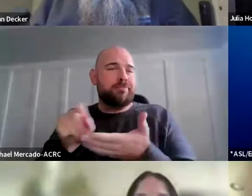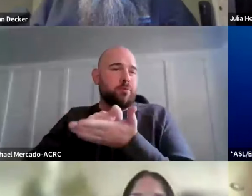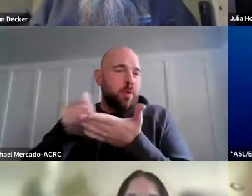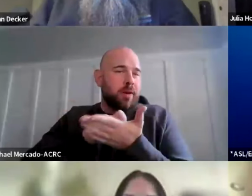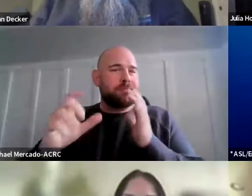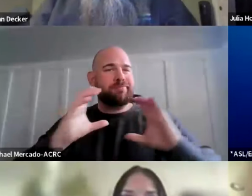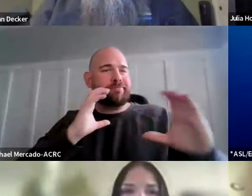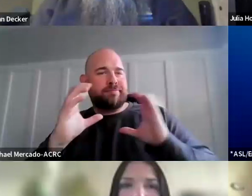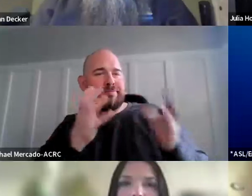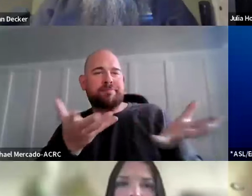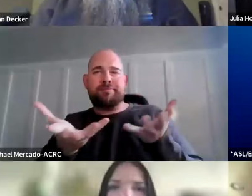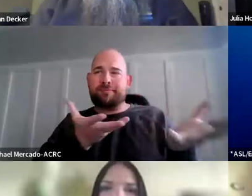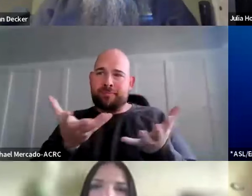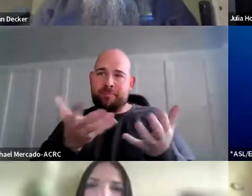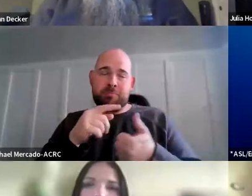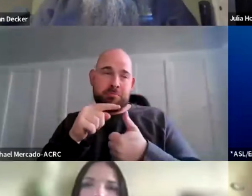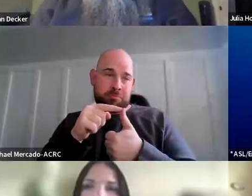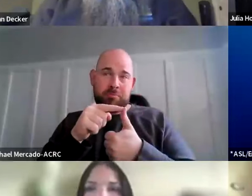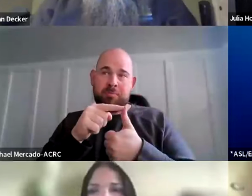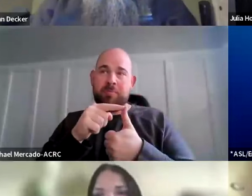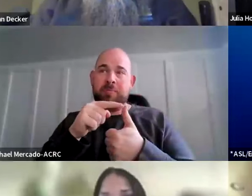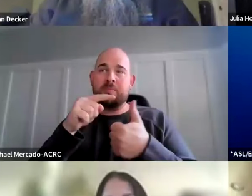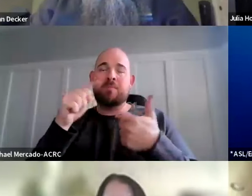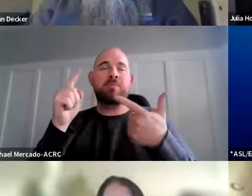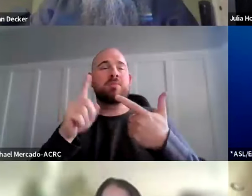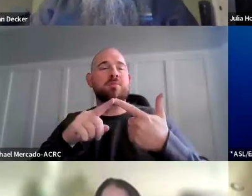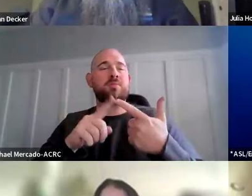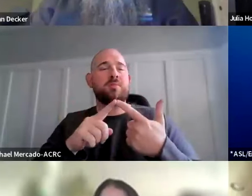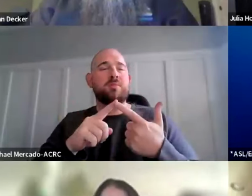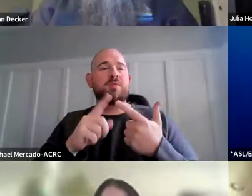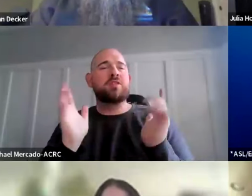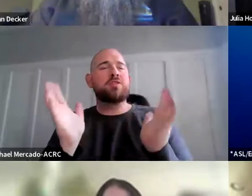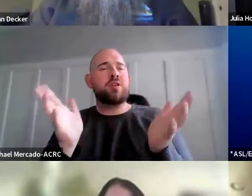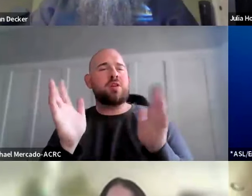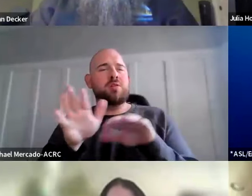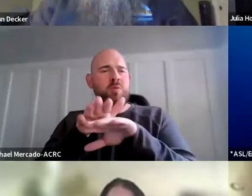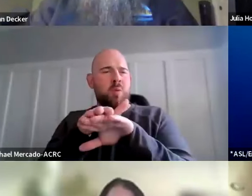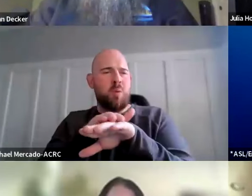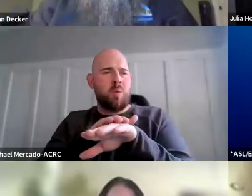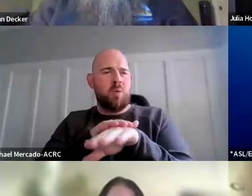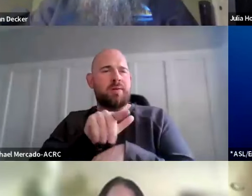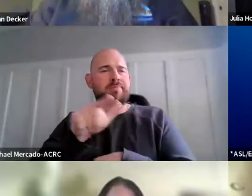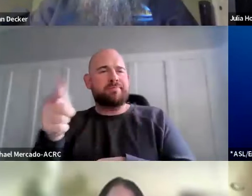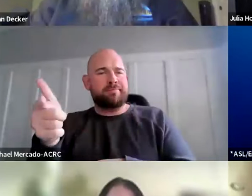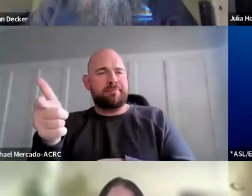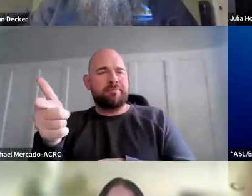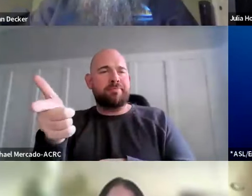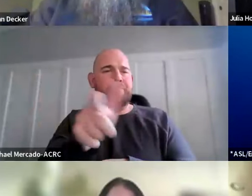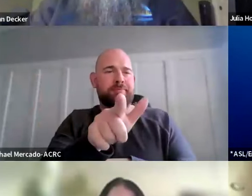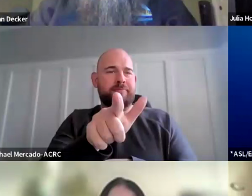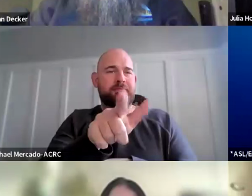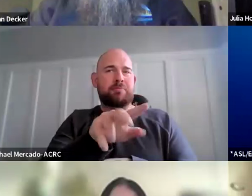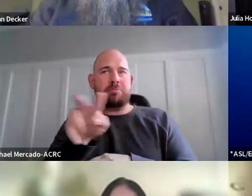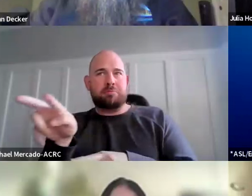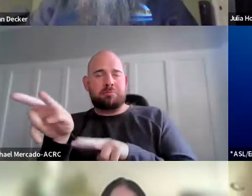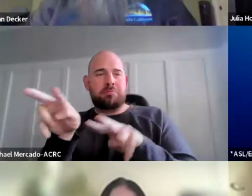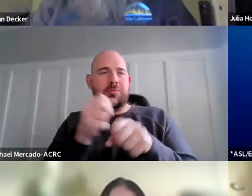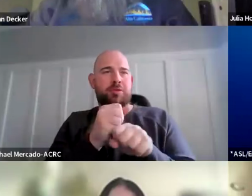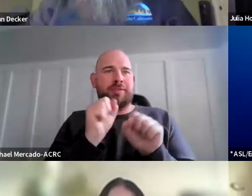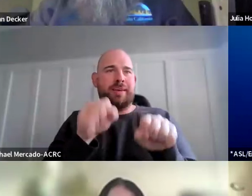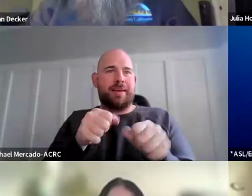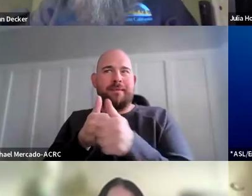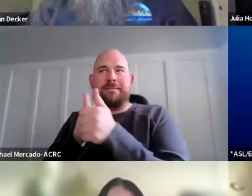um, or a laptop or something to write, some bullet points of the communication that's going on. If others